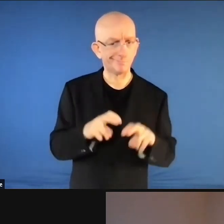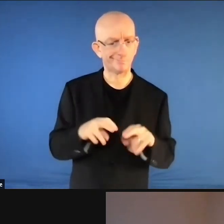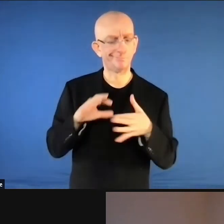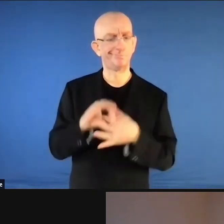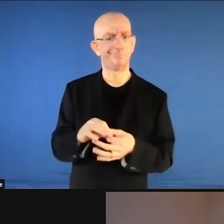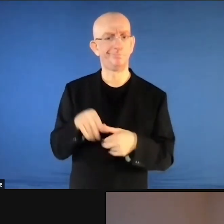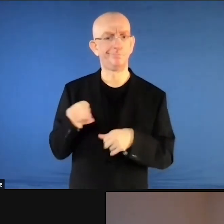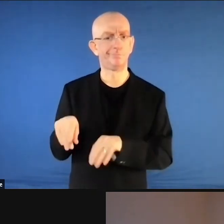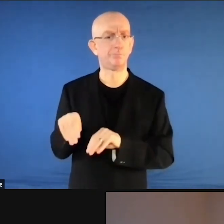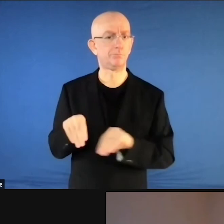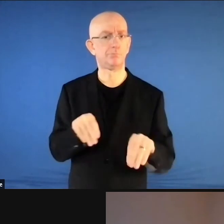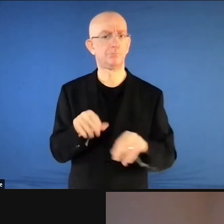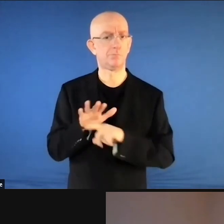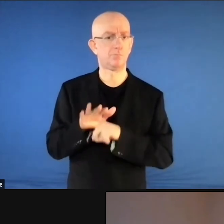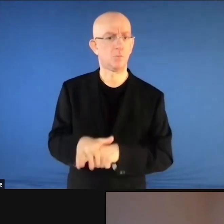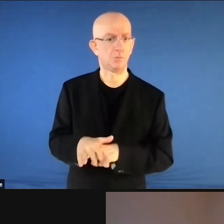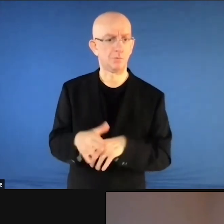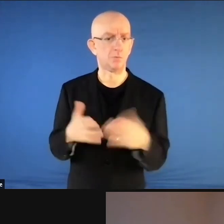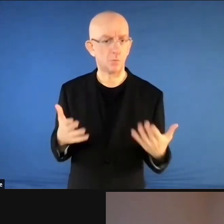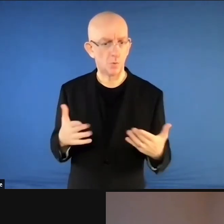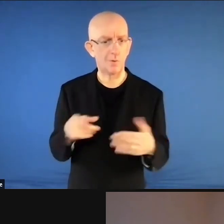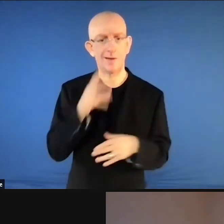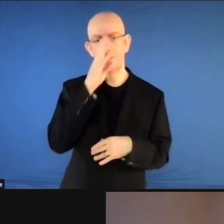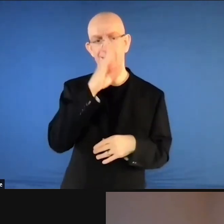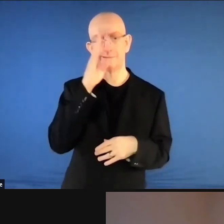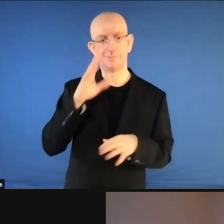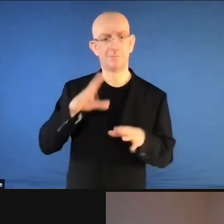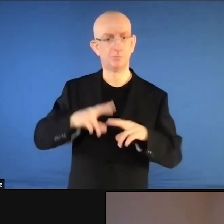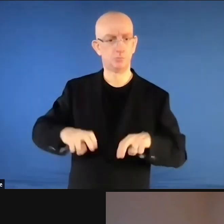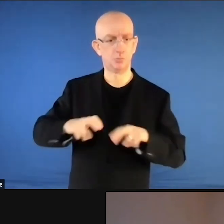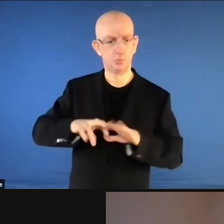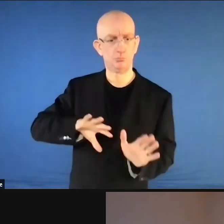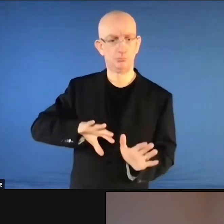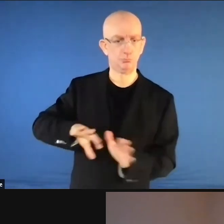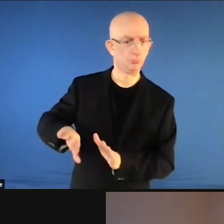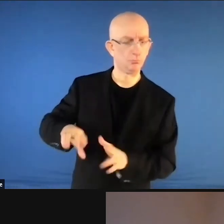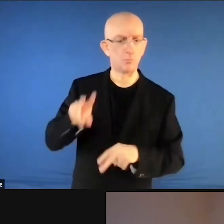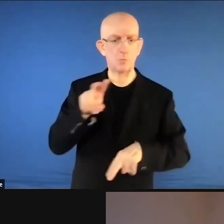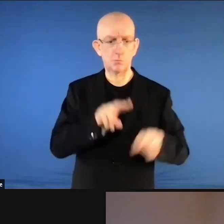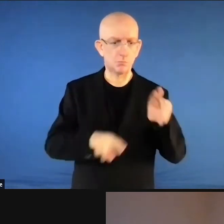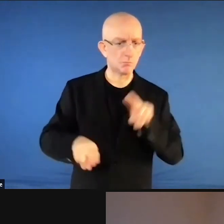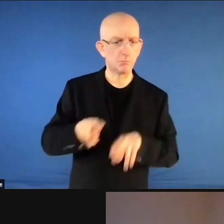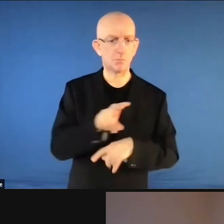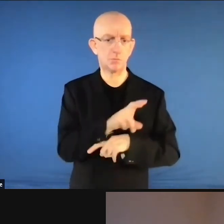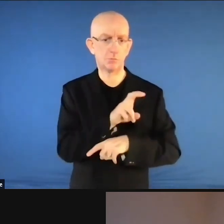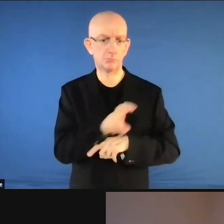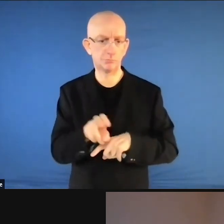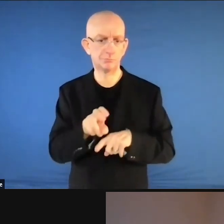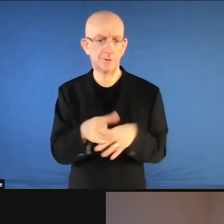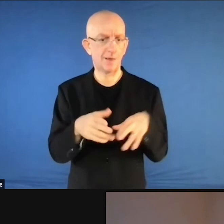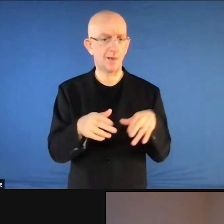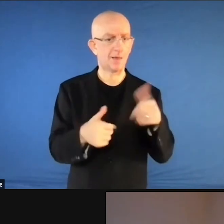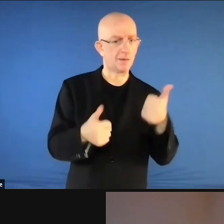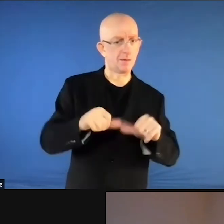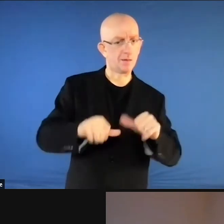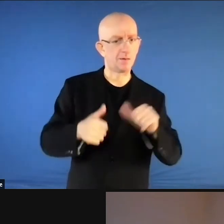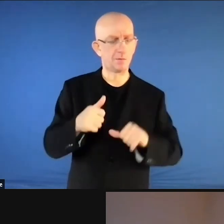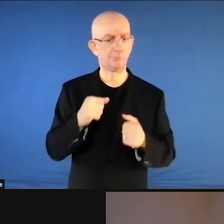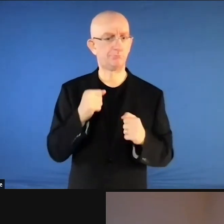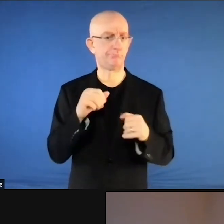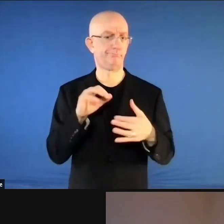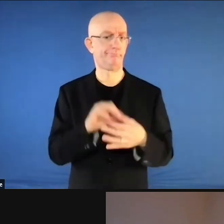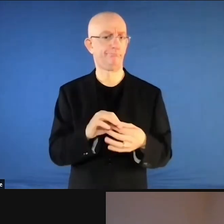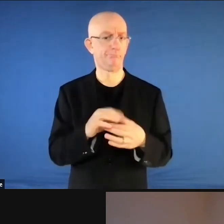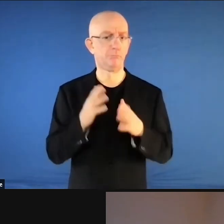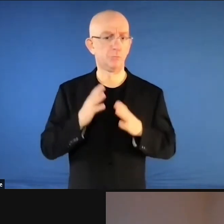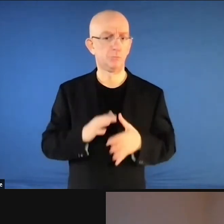work. How do you find, Ruxandra, that research ethics, as discussed, can also be applied to these related